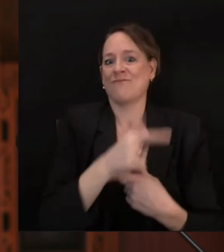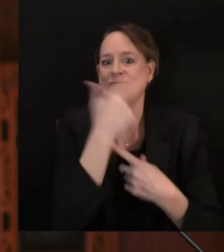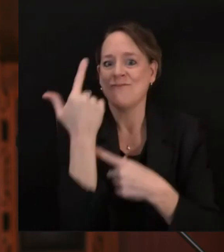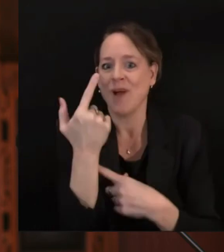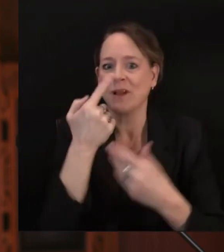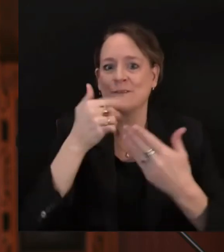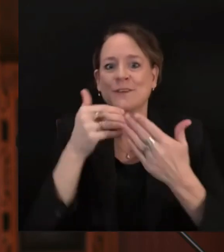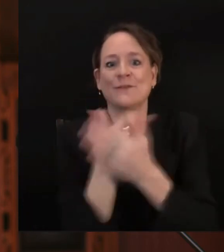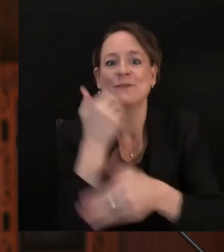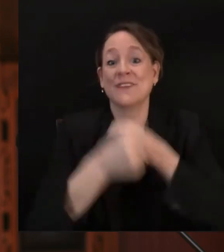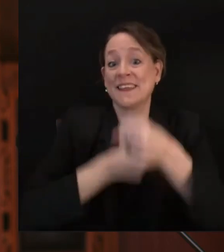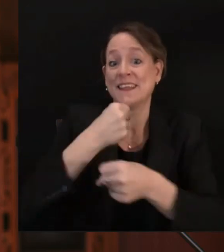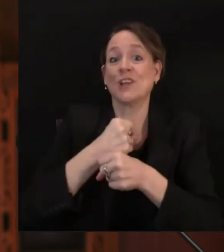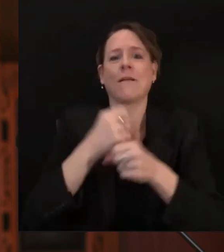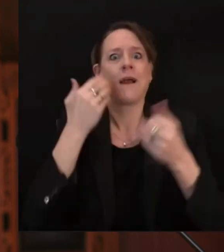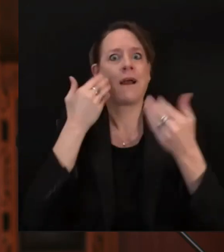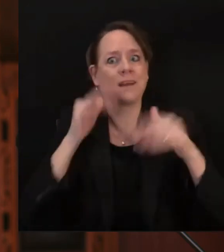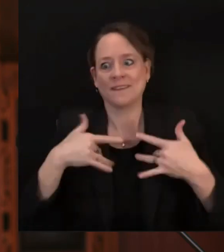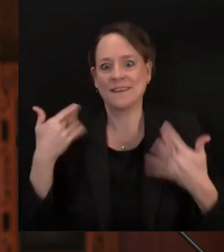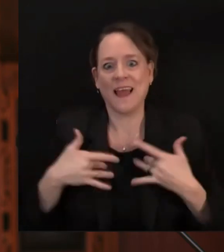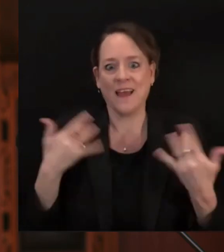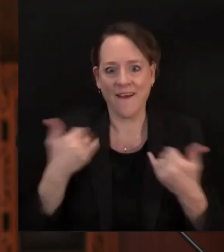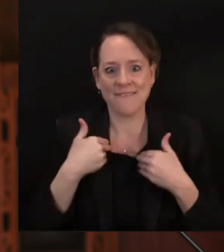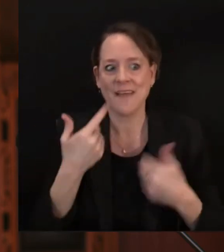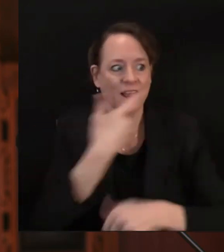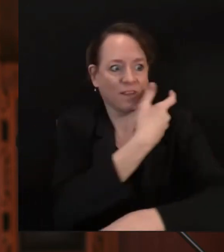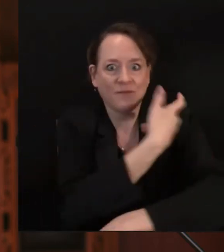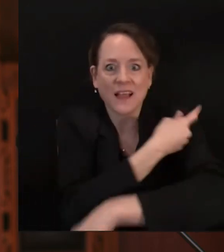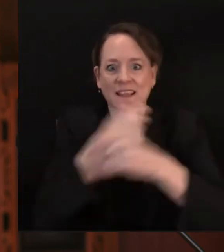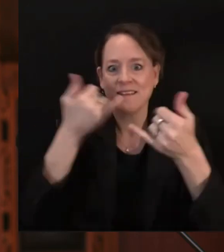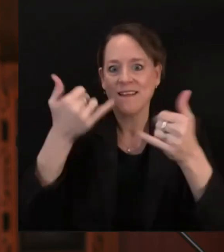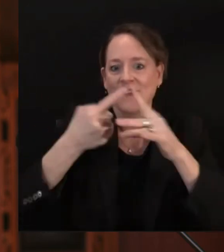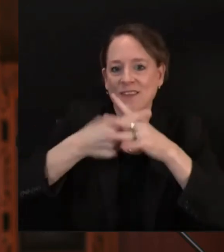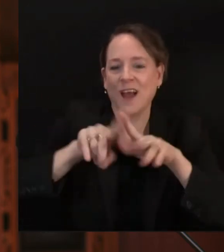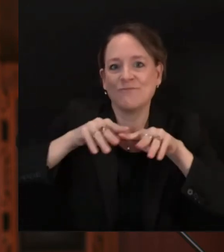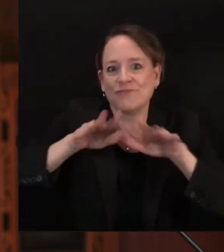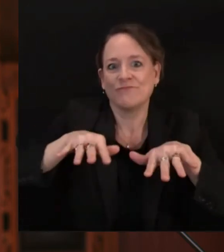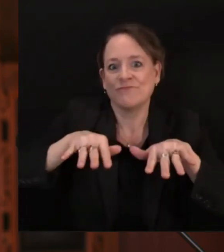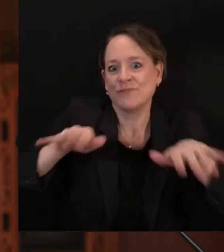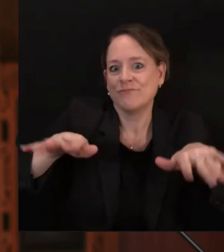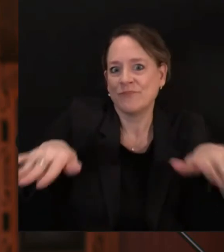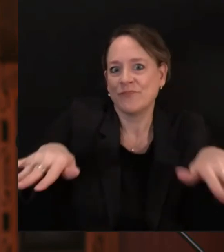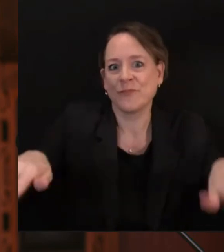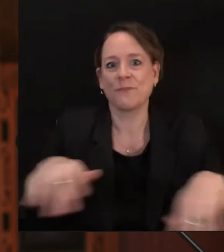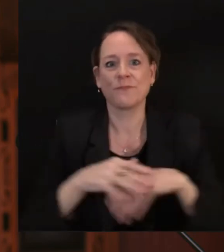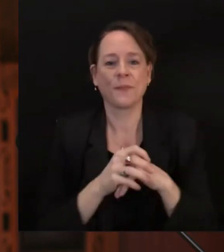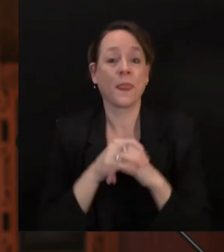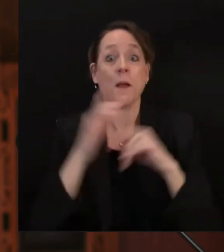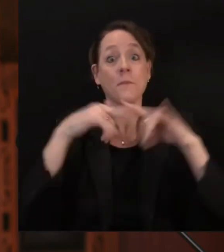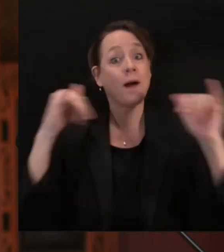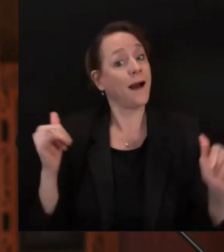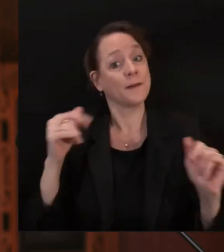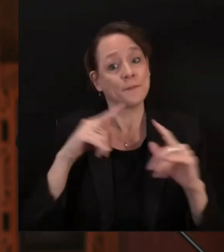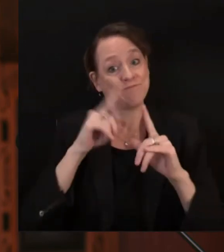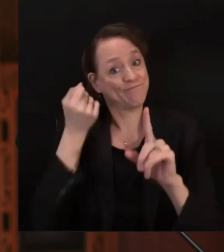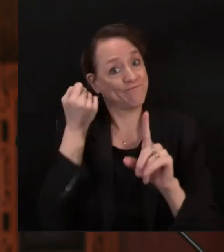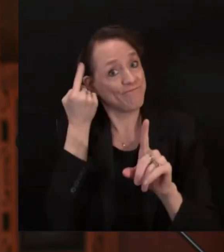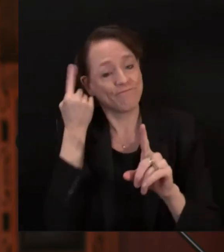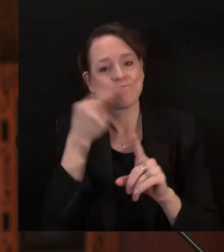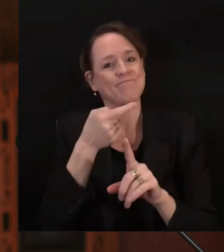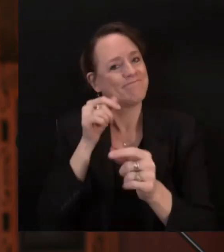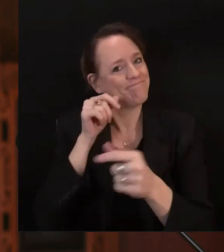nursing facilities, it remains critical that we continue our efforts to stop the spread of COVID-19. Please stay home and limit